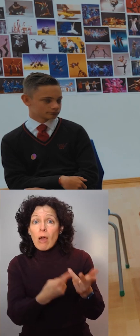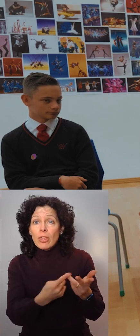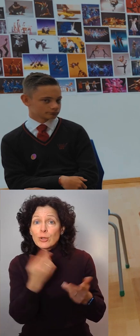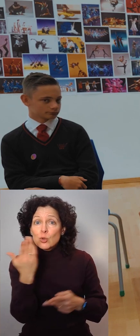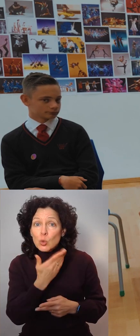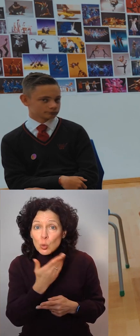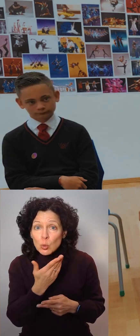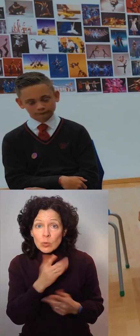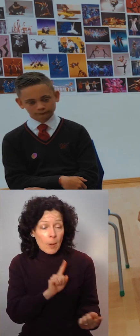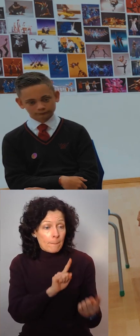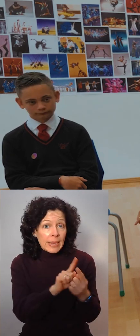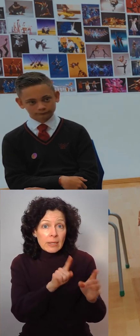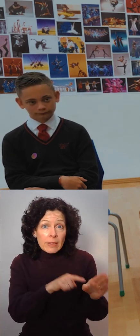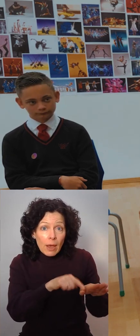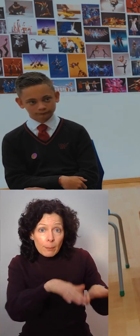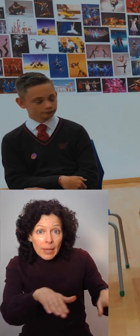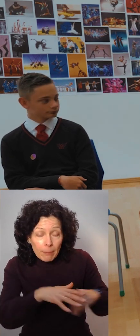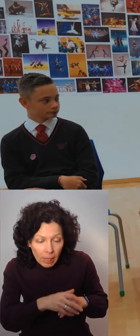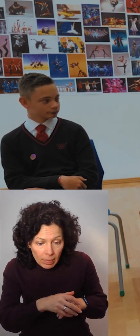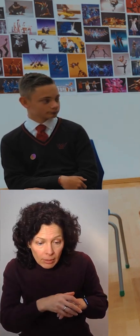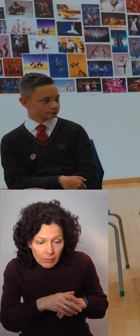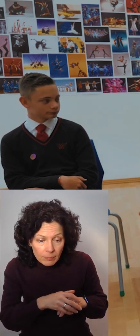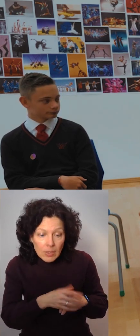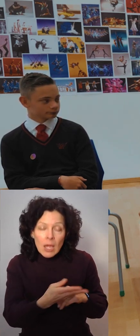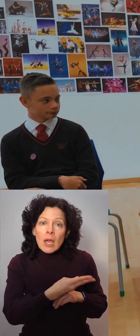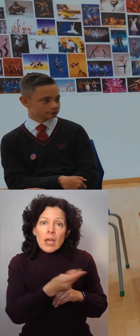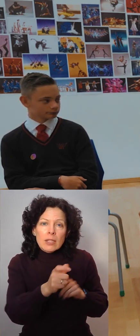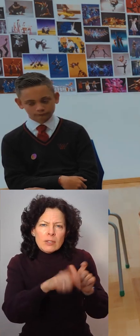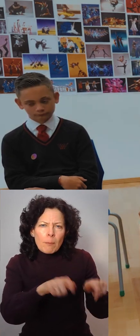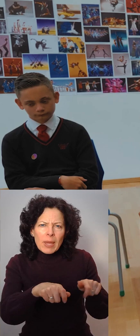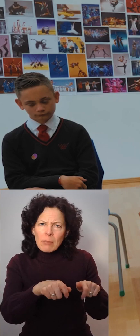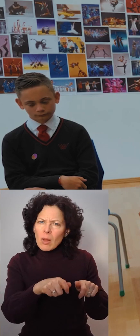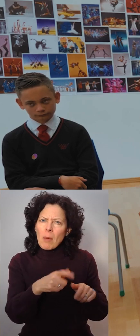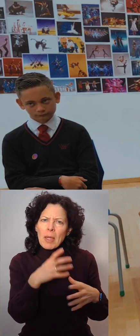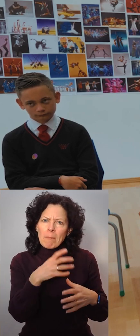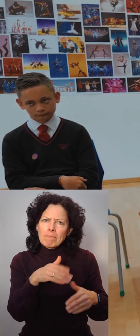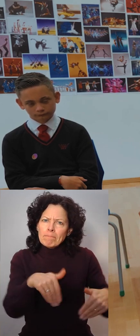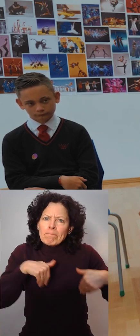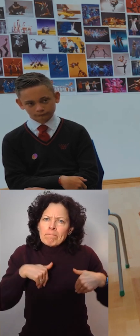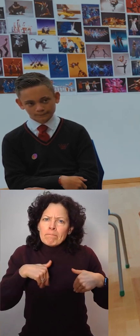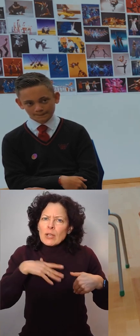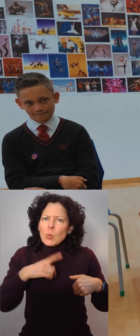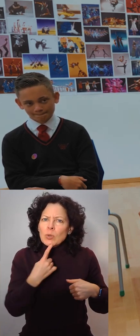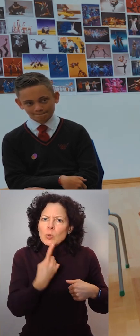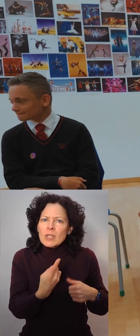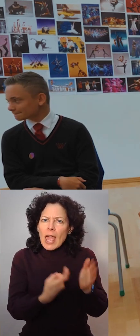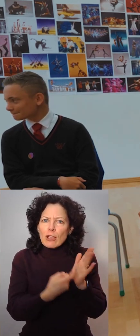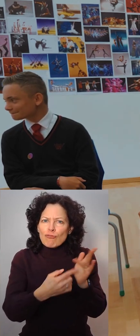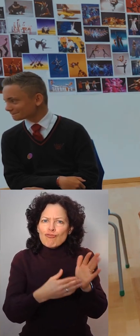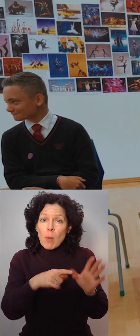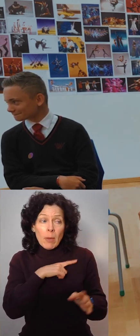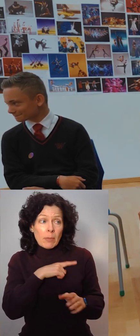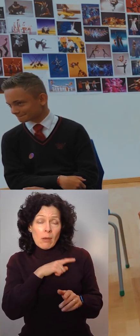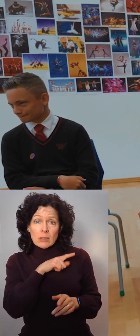people. Some people like are shy to say that they are Roma, because people are racist. Because